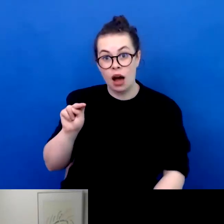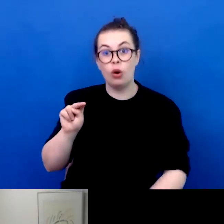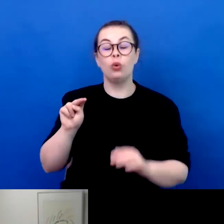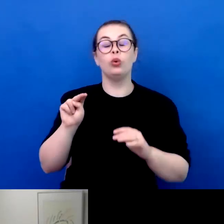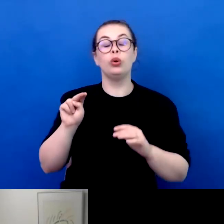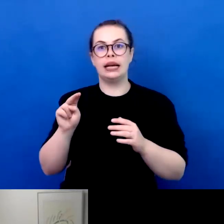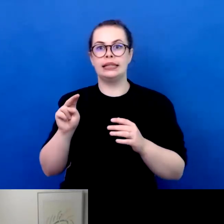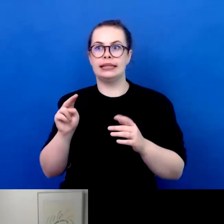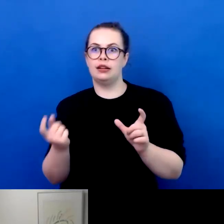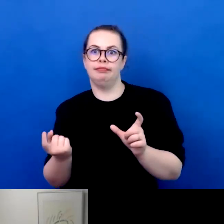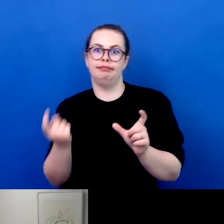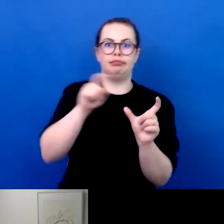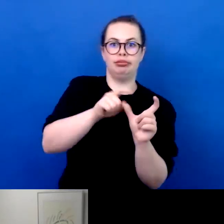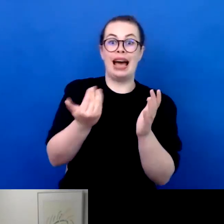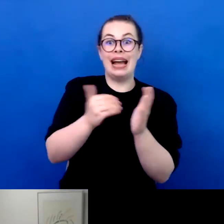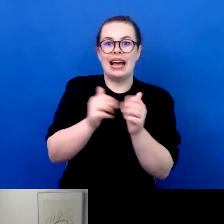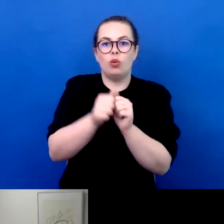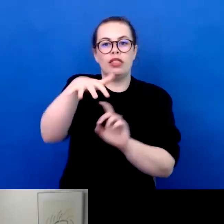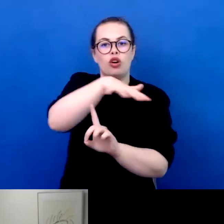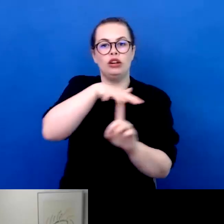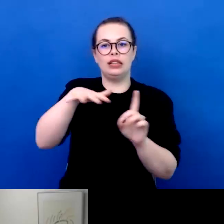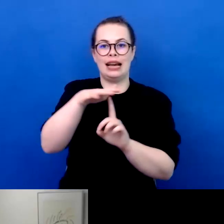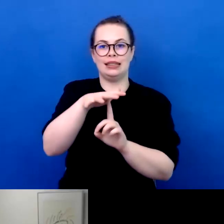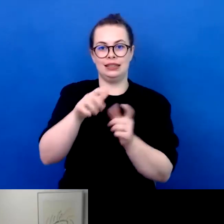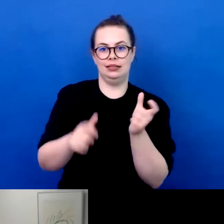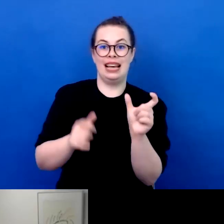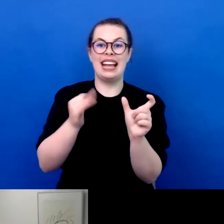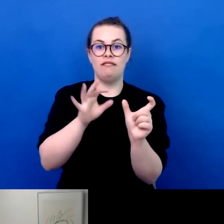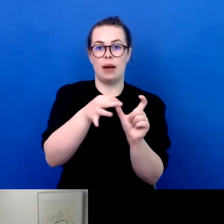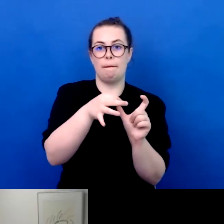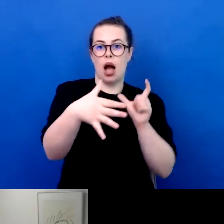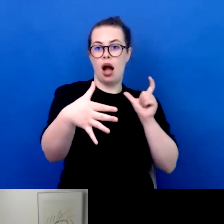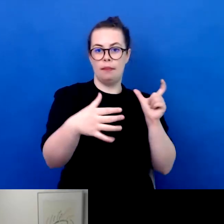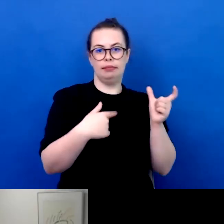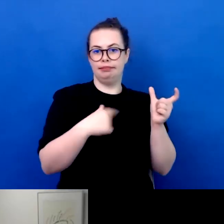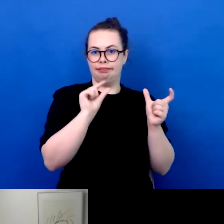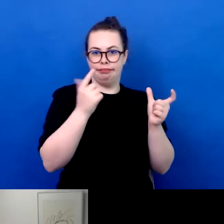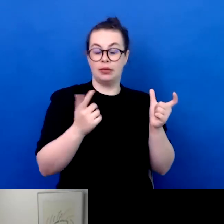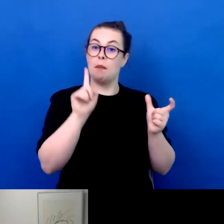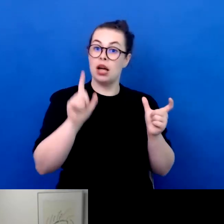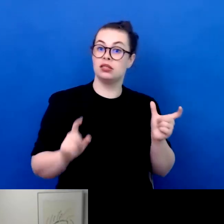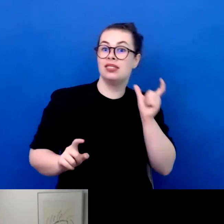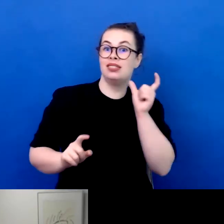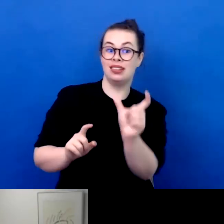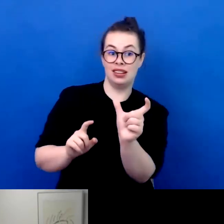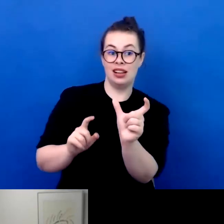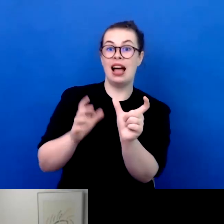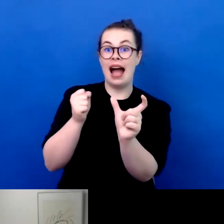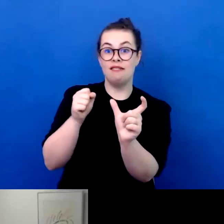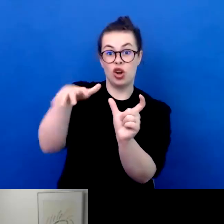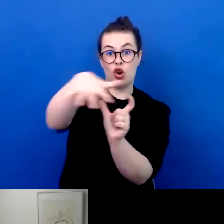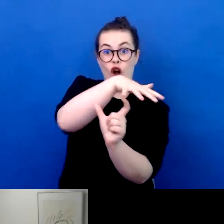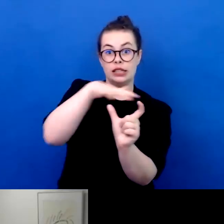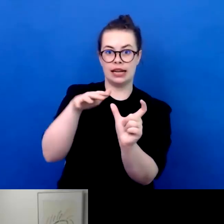from the context that you see a smaller N400 there. And this does not happen if there is